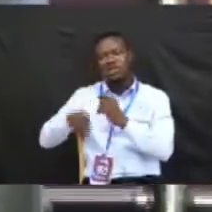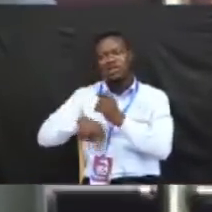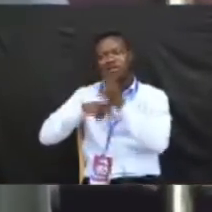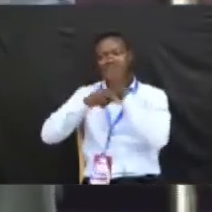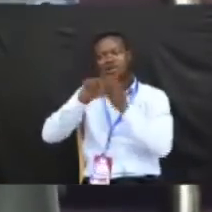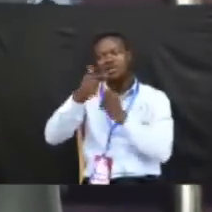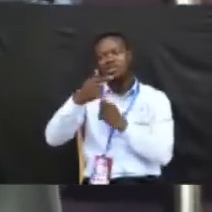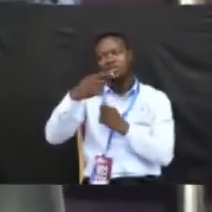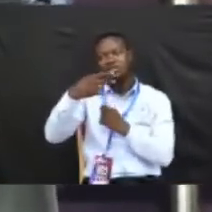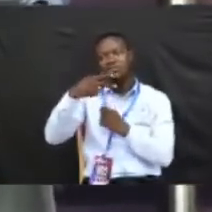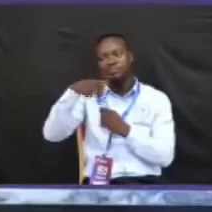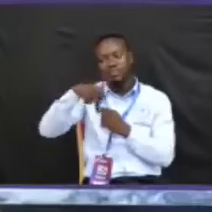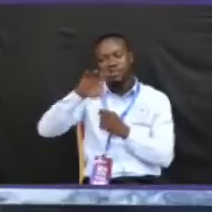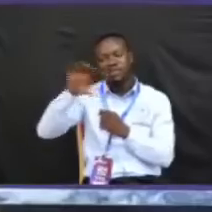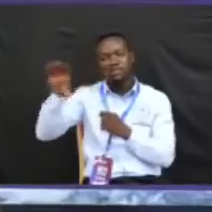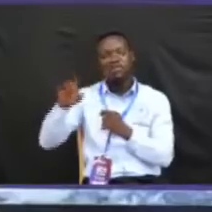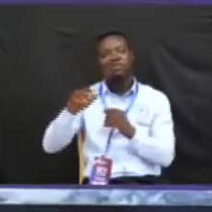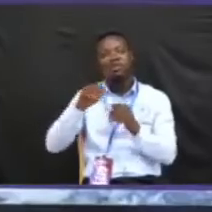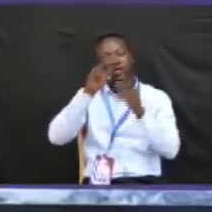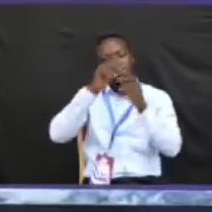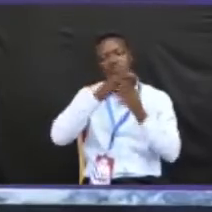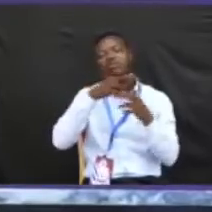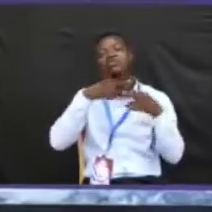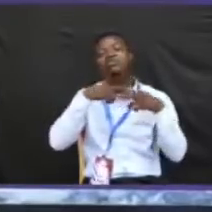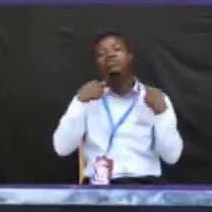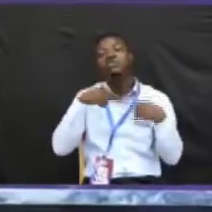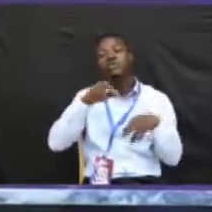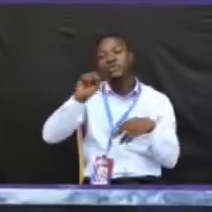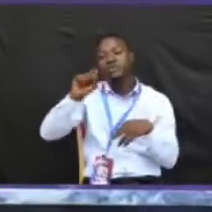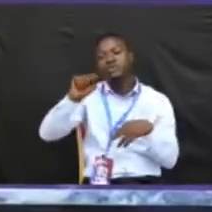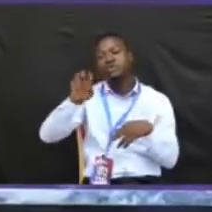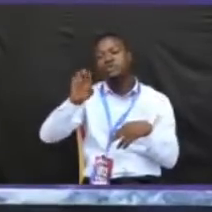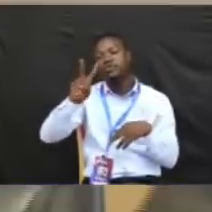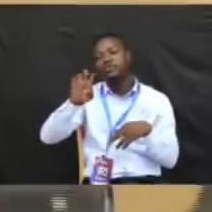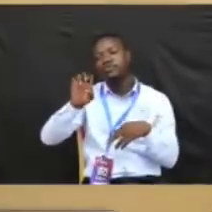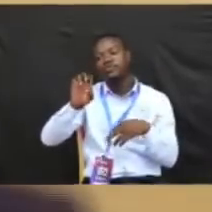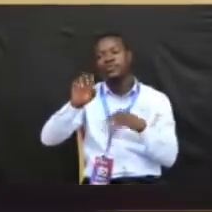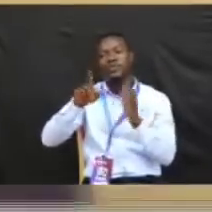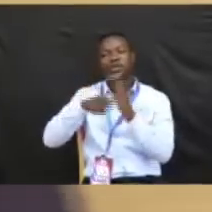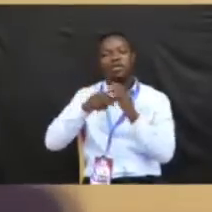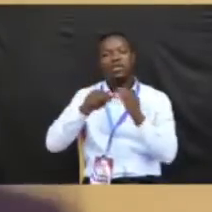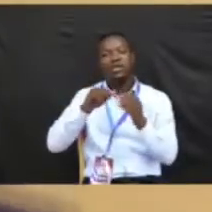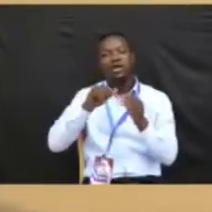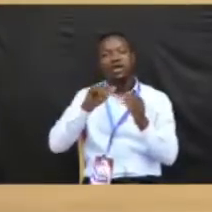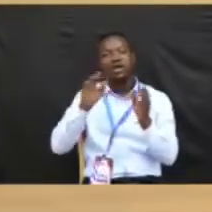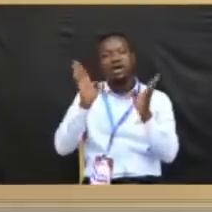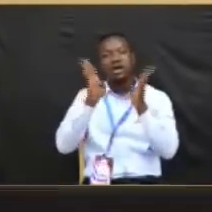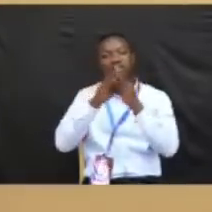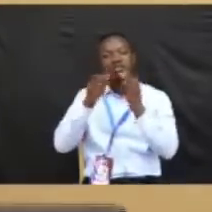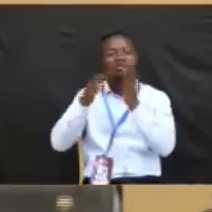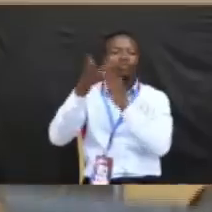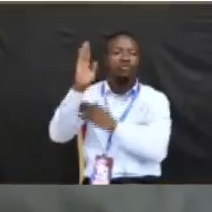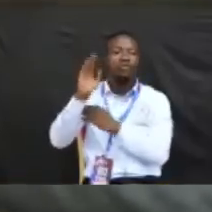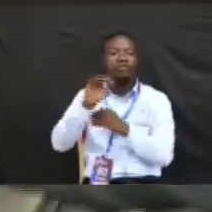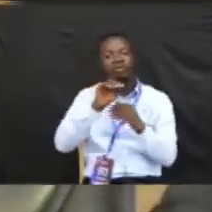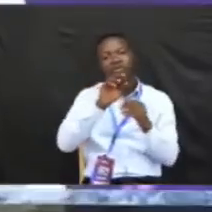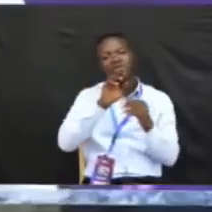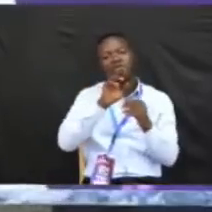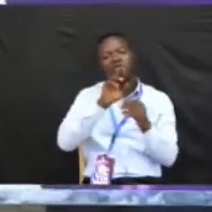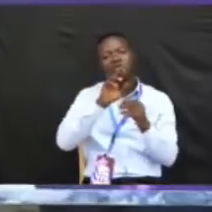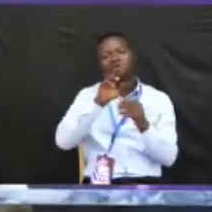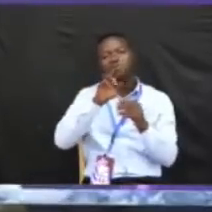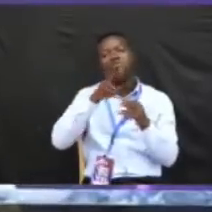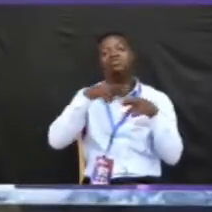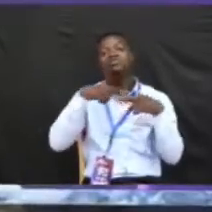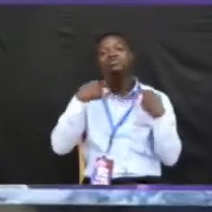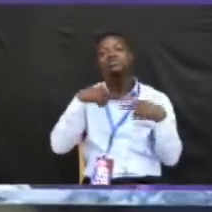GPCC. Reverend Steven Wingham, General Superintendent Assemblies of God. Reverend Francis S, General